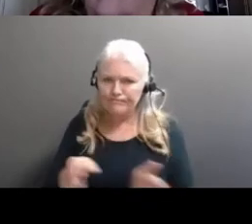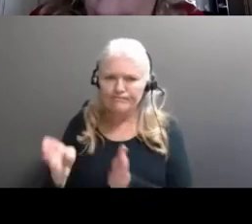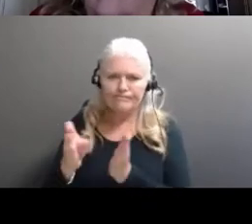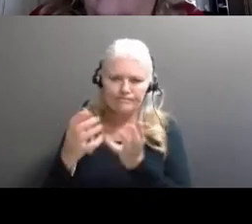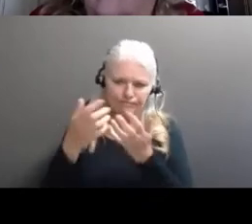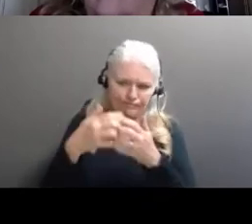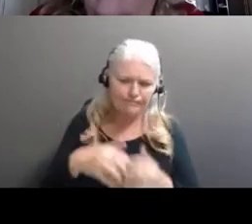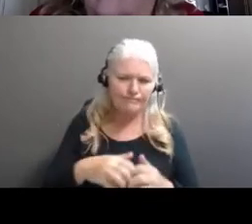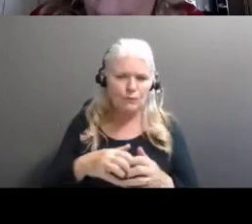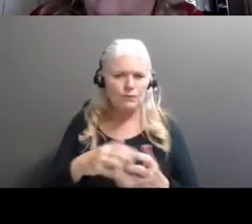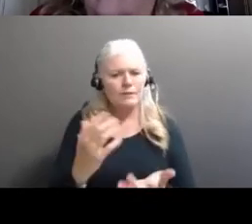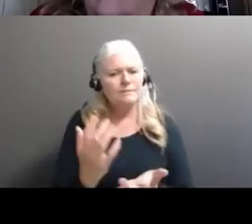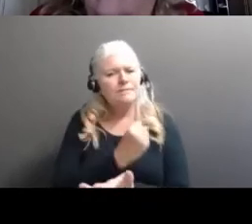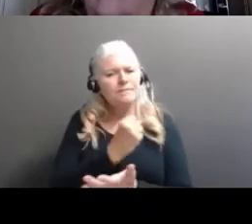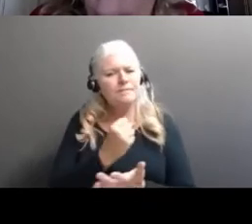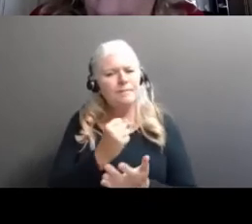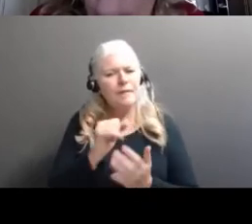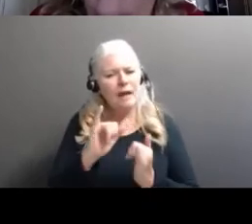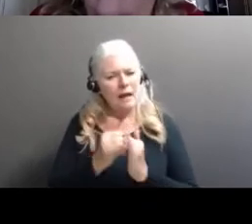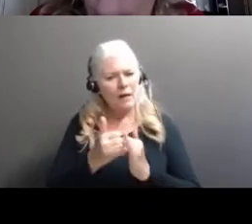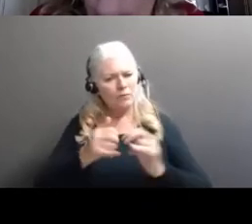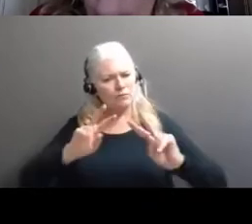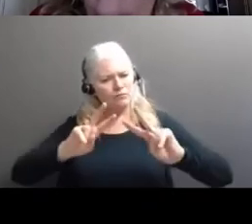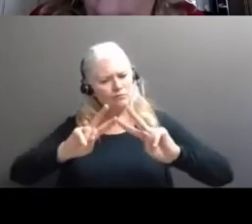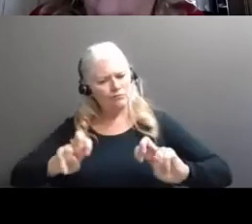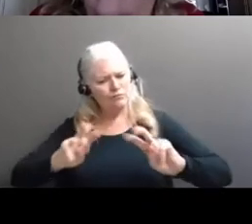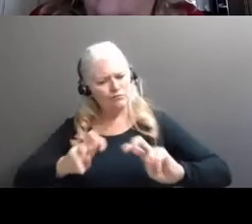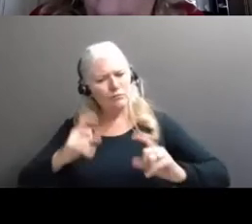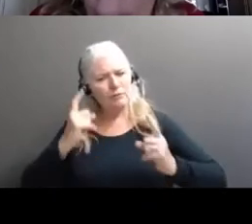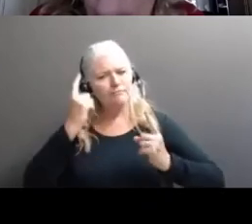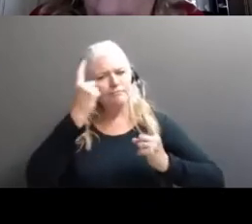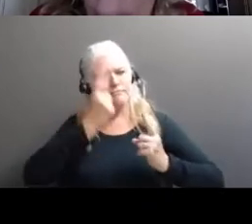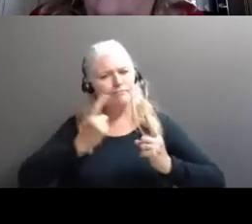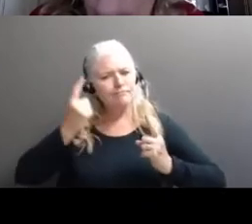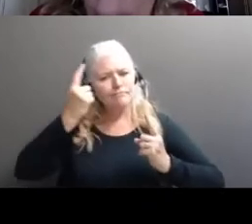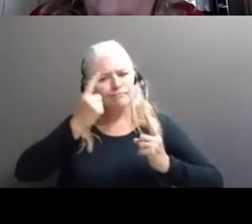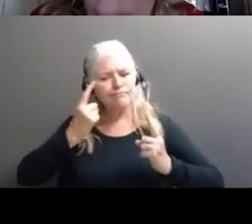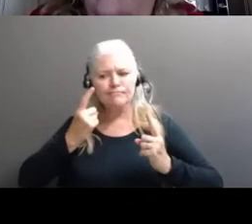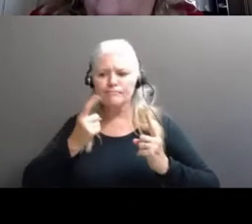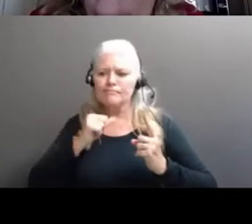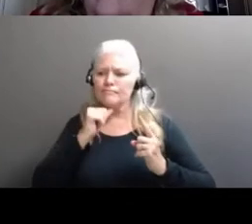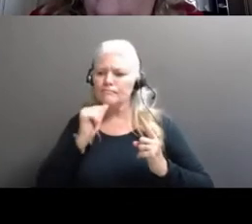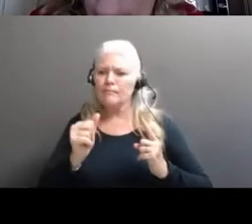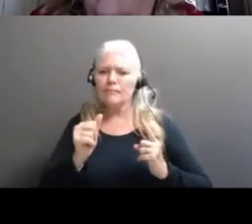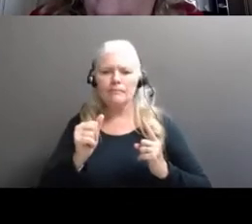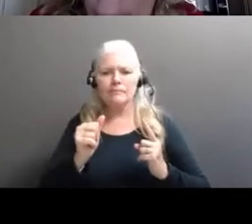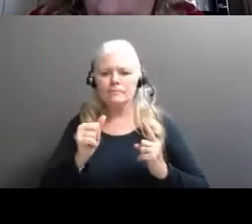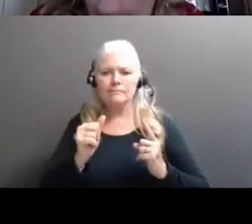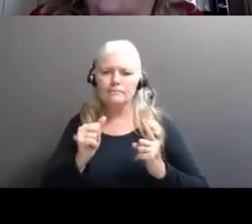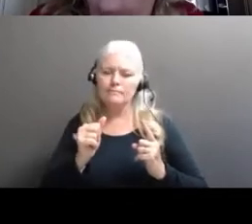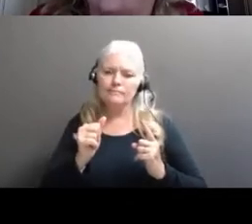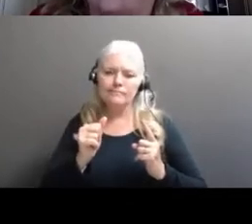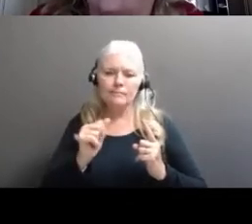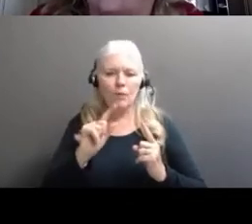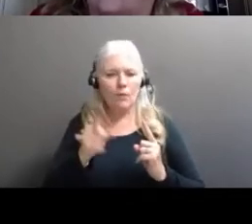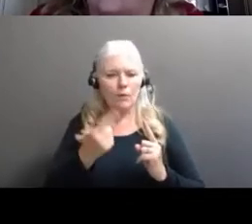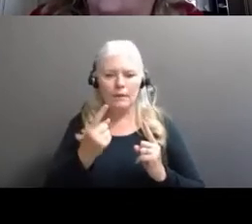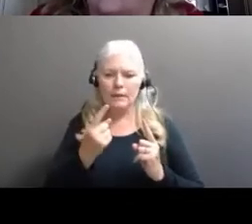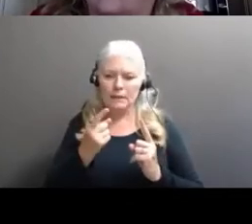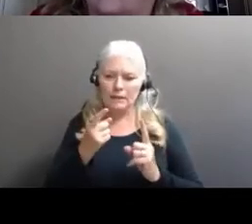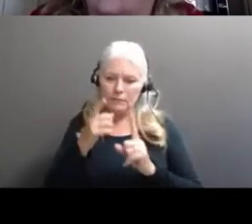about this in ways that is not necessarily connected to the identification of harm,